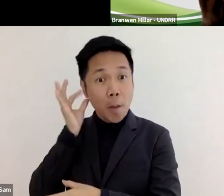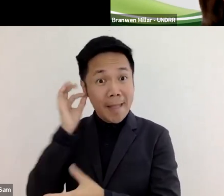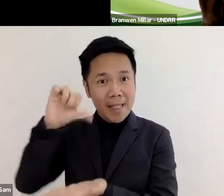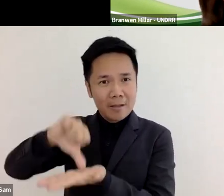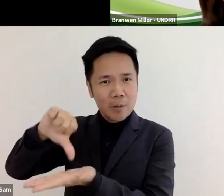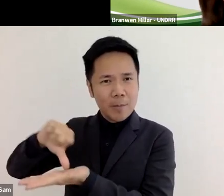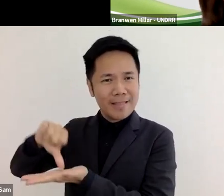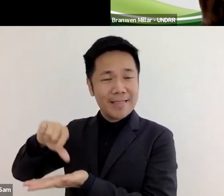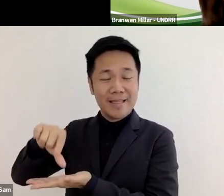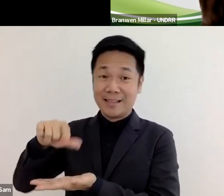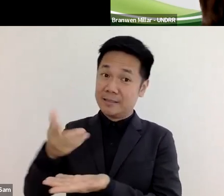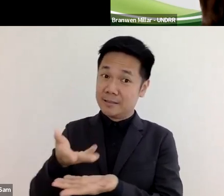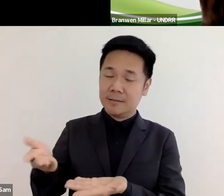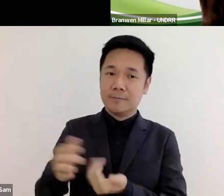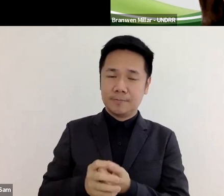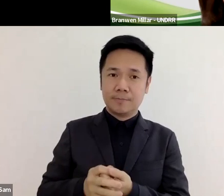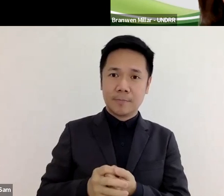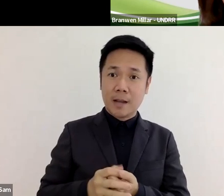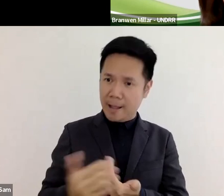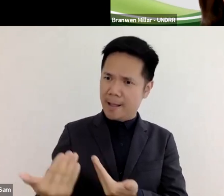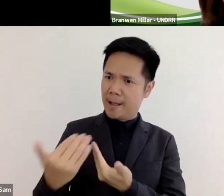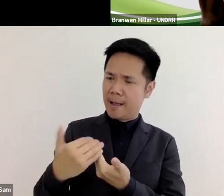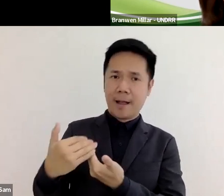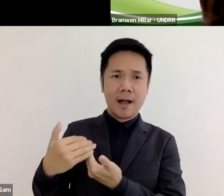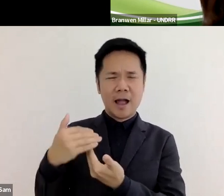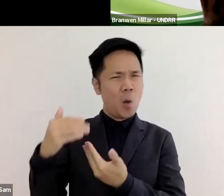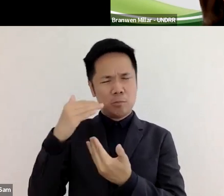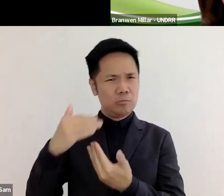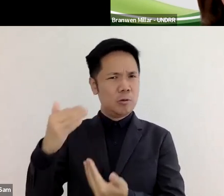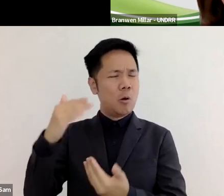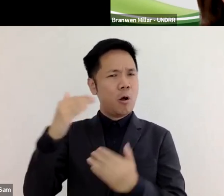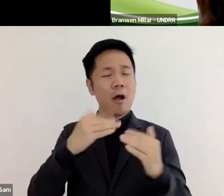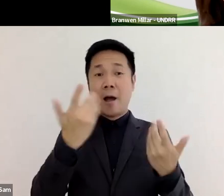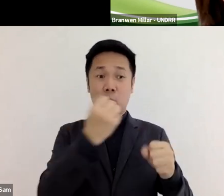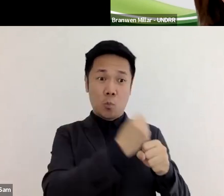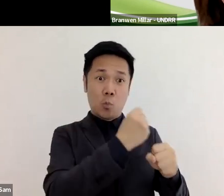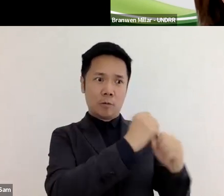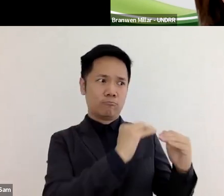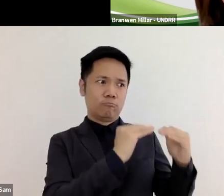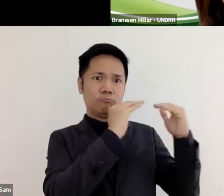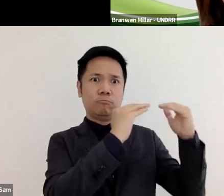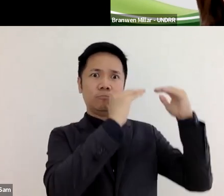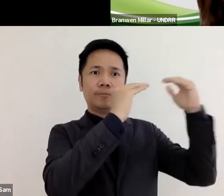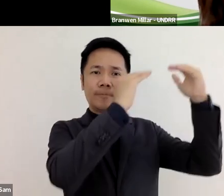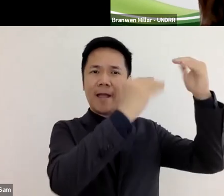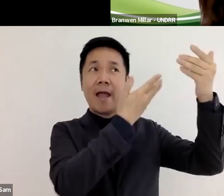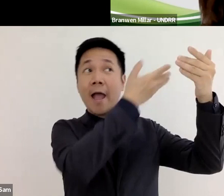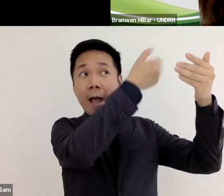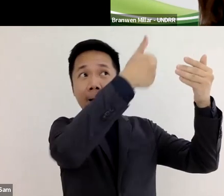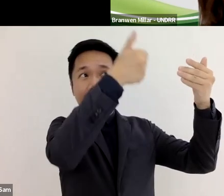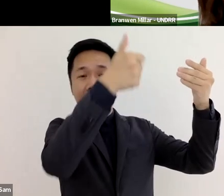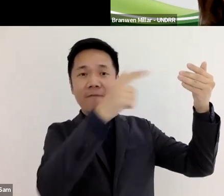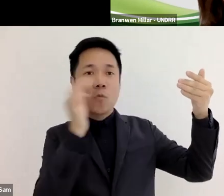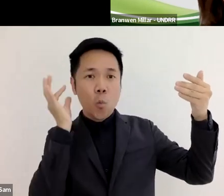work at the senior management level and have a high-ranking position in the environment department. Furthermore, we have had